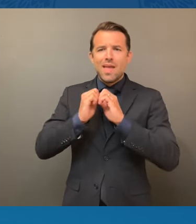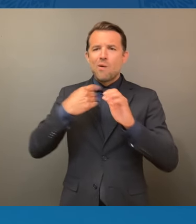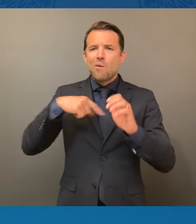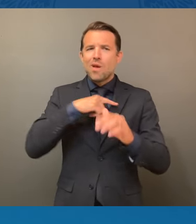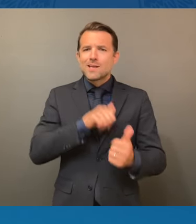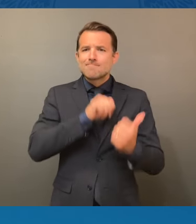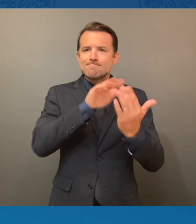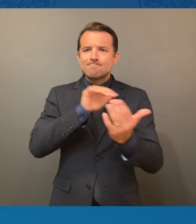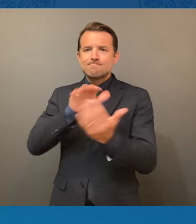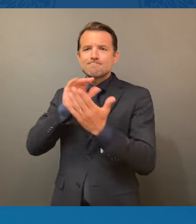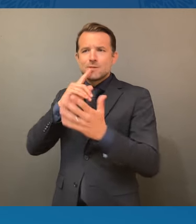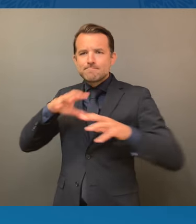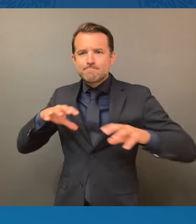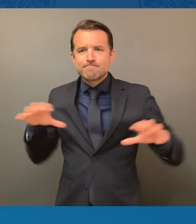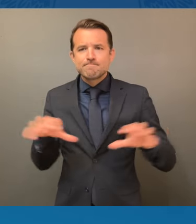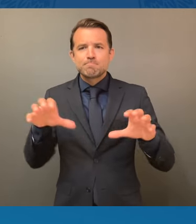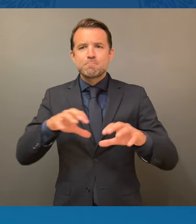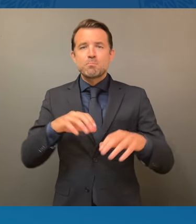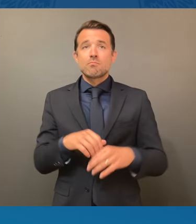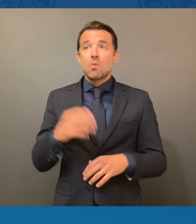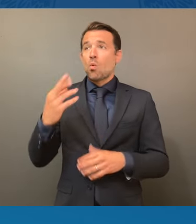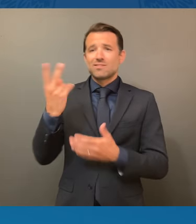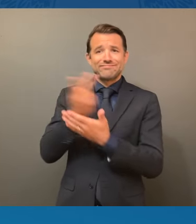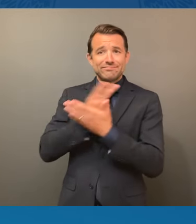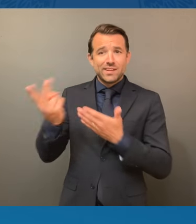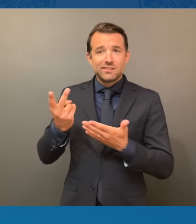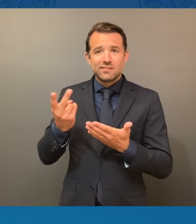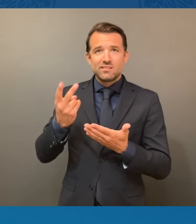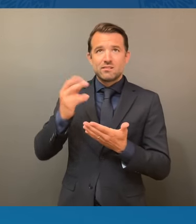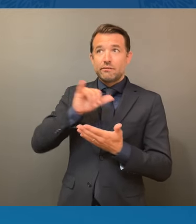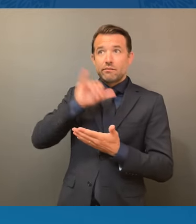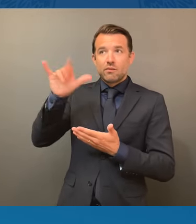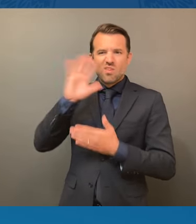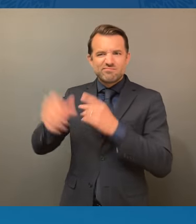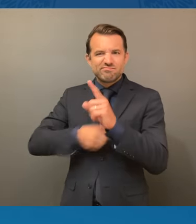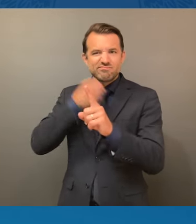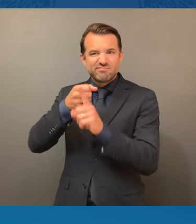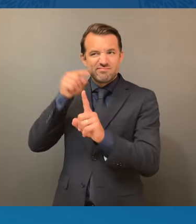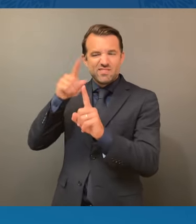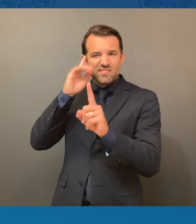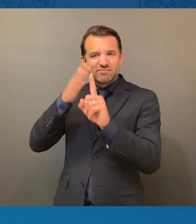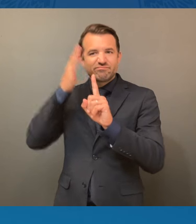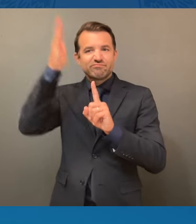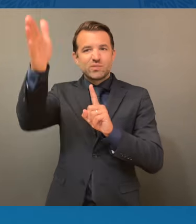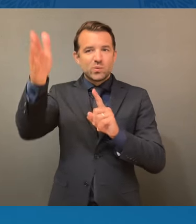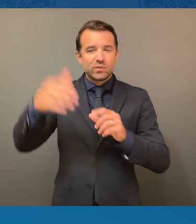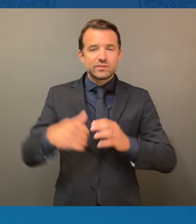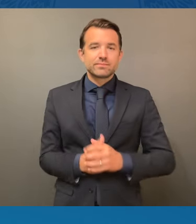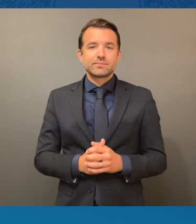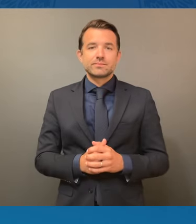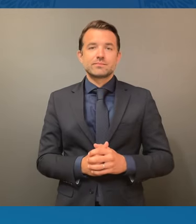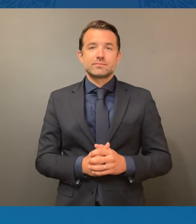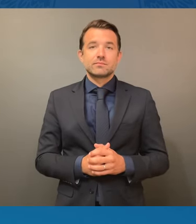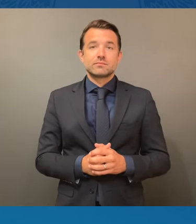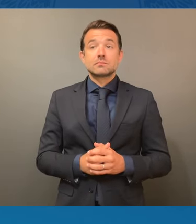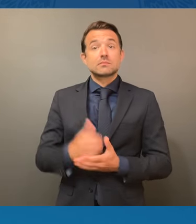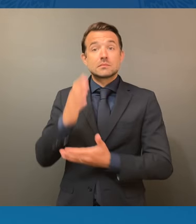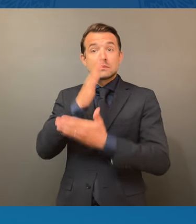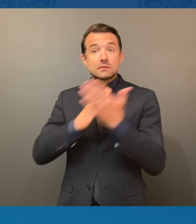the fate of our democracy as we know it. But there is a glimmer of hope,